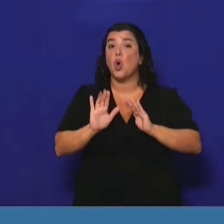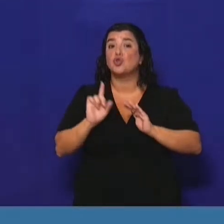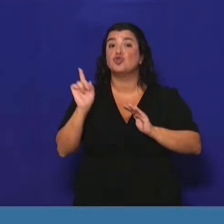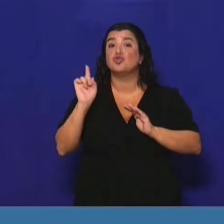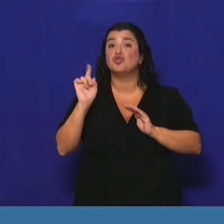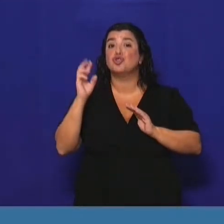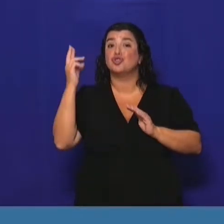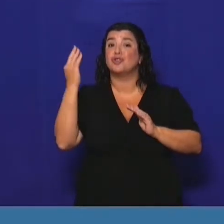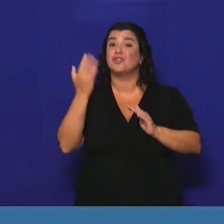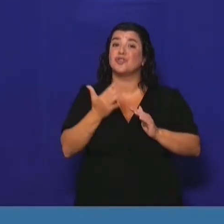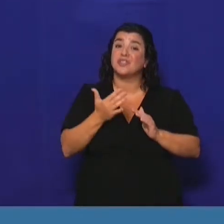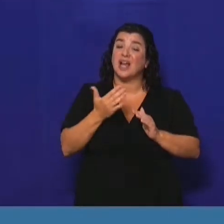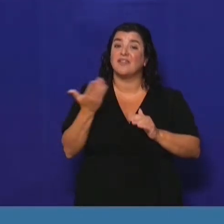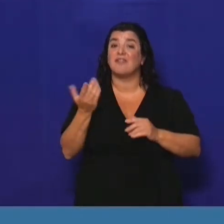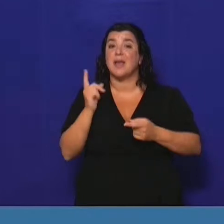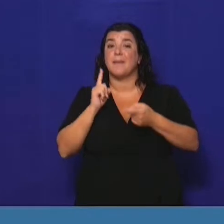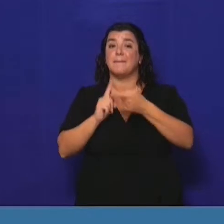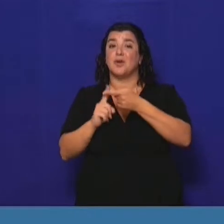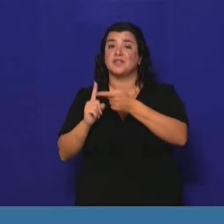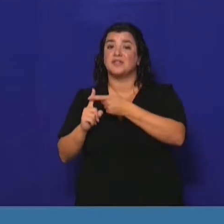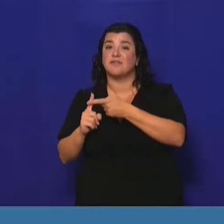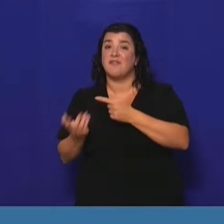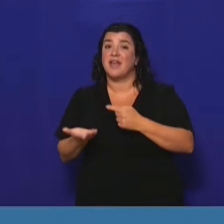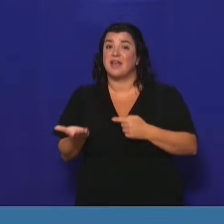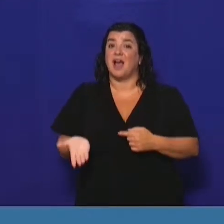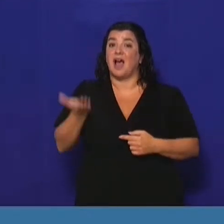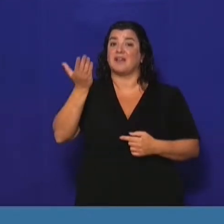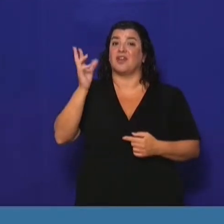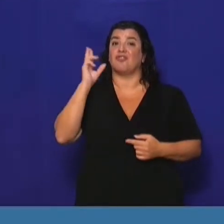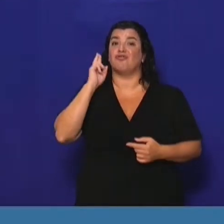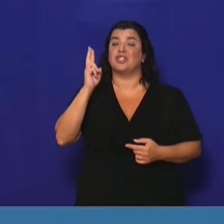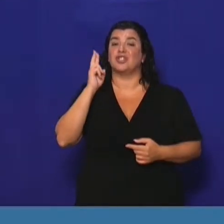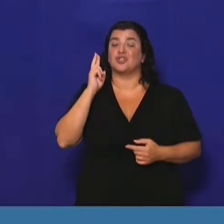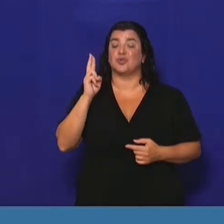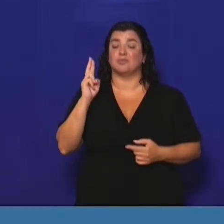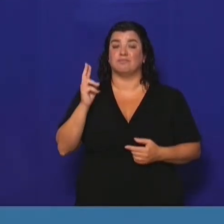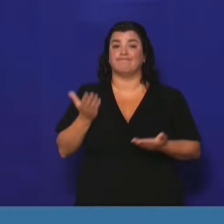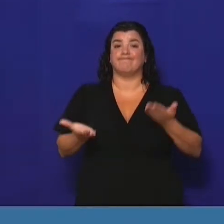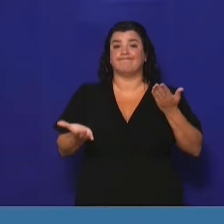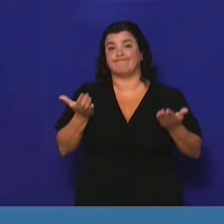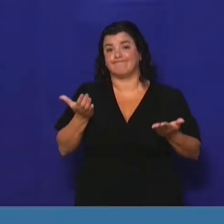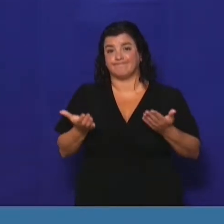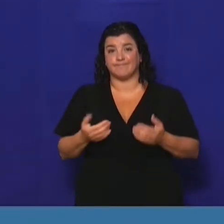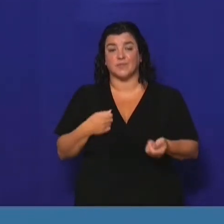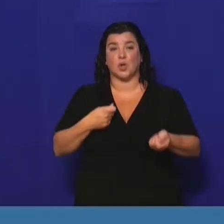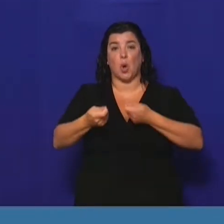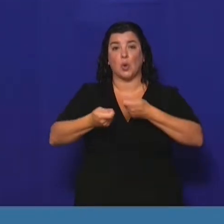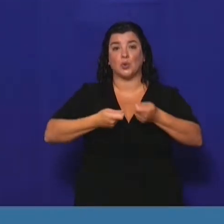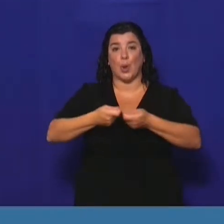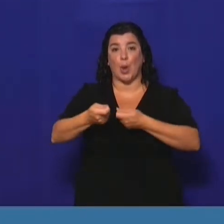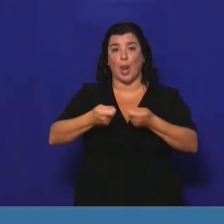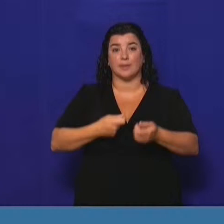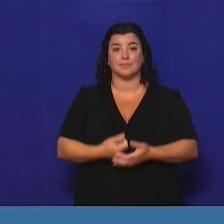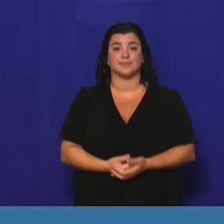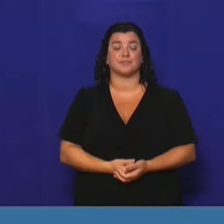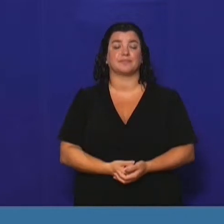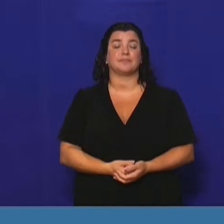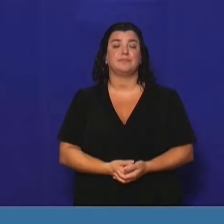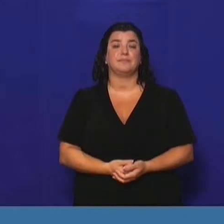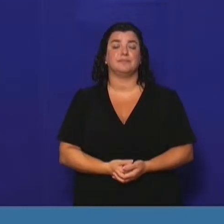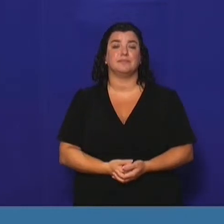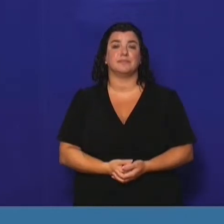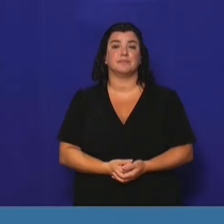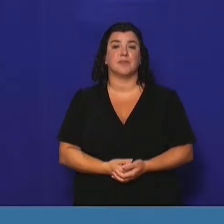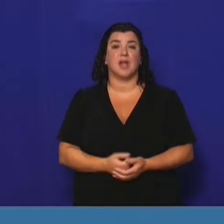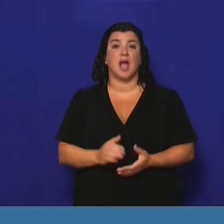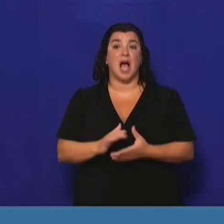to where the real risk is so that we can have a balance of how to control the situation. As we have seen, a lot of the cases that